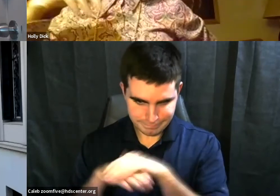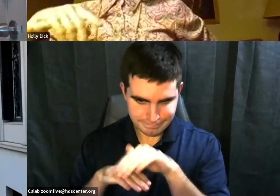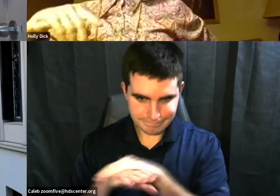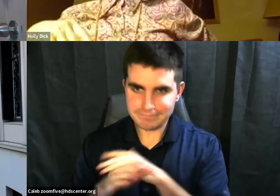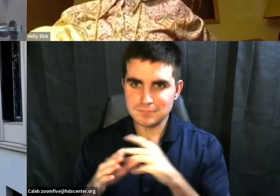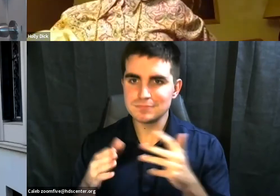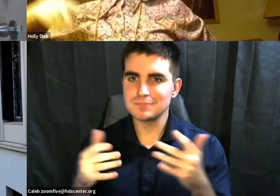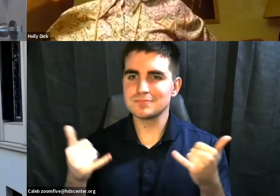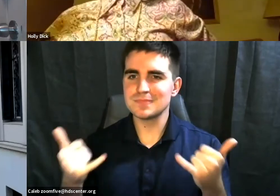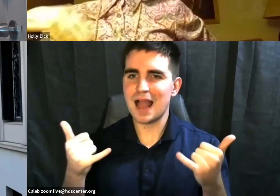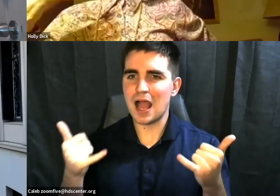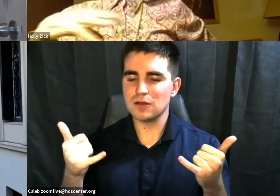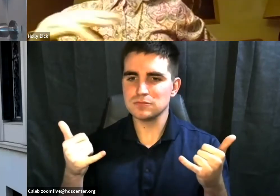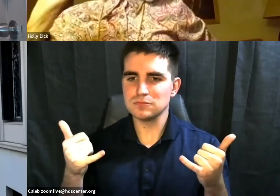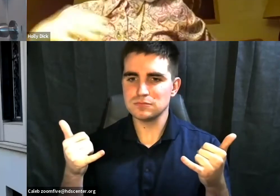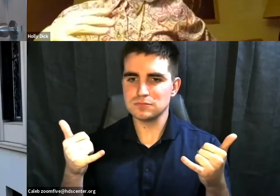was that we were